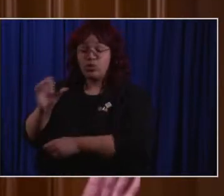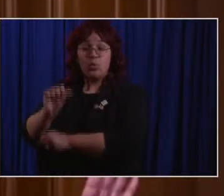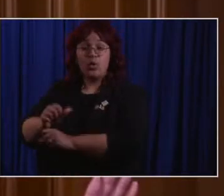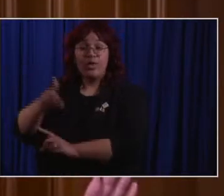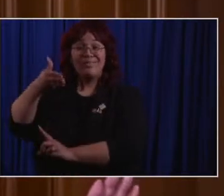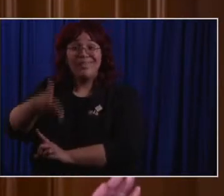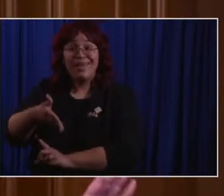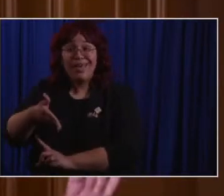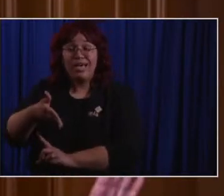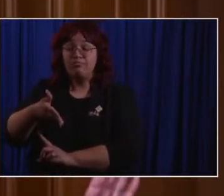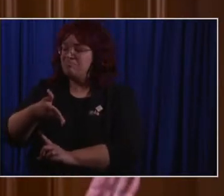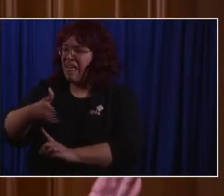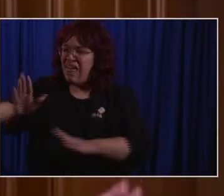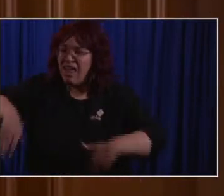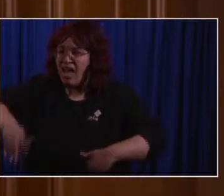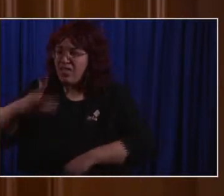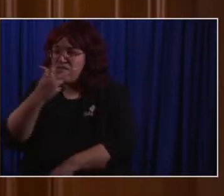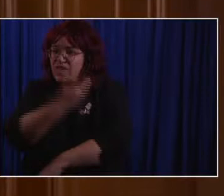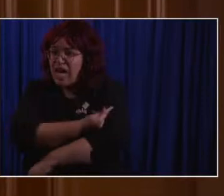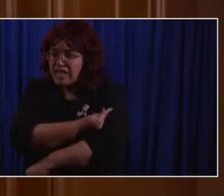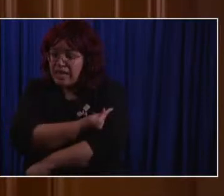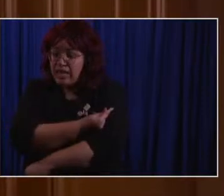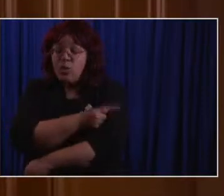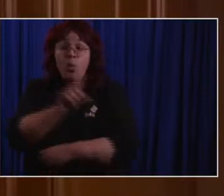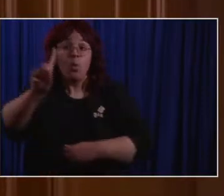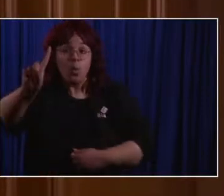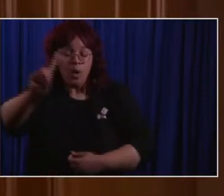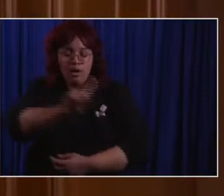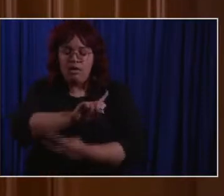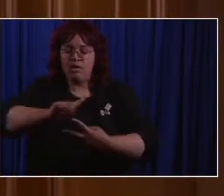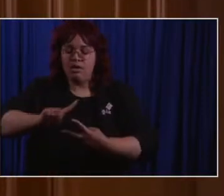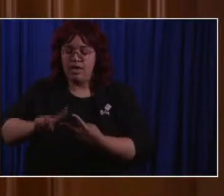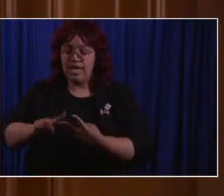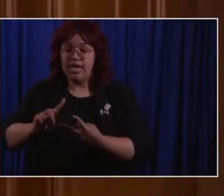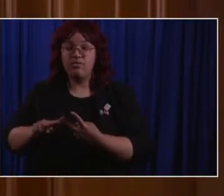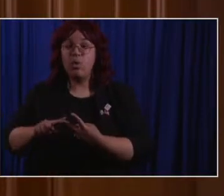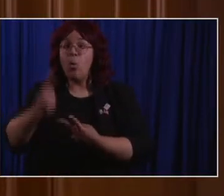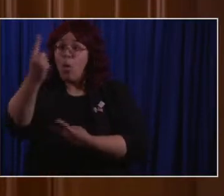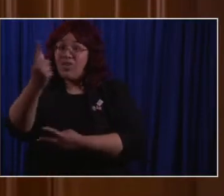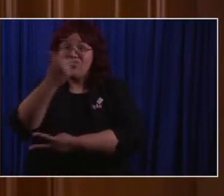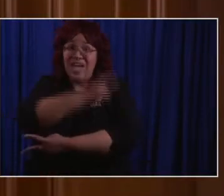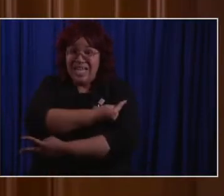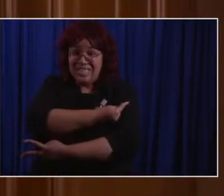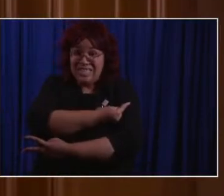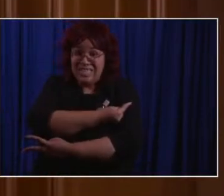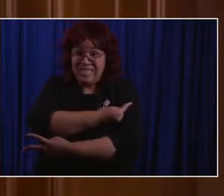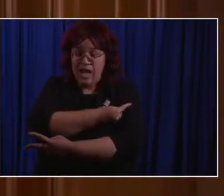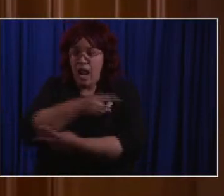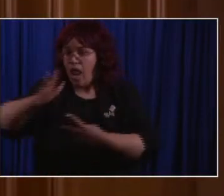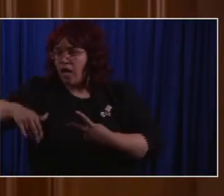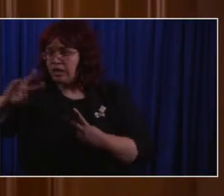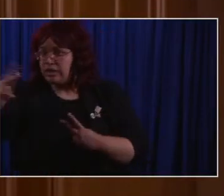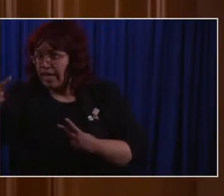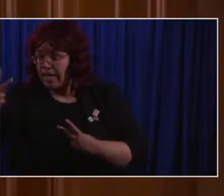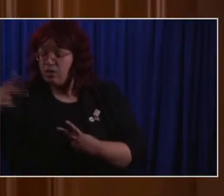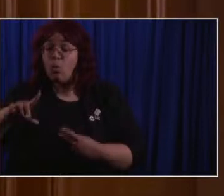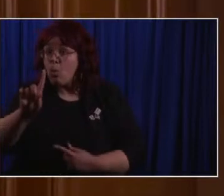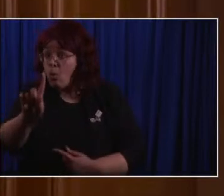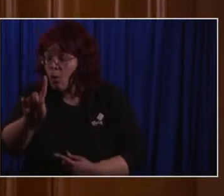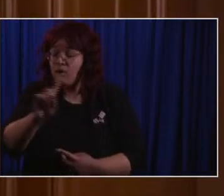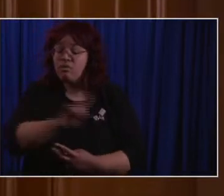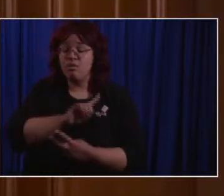it's twice a week. You'll be tested. If you have been fully vaccinated, then you no longer will have to be tested.